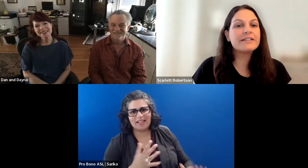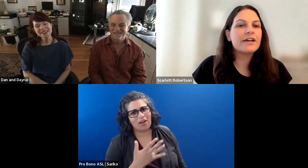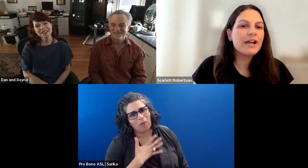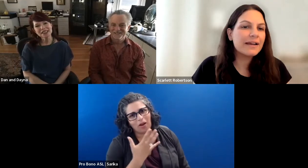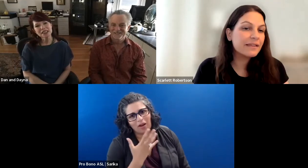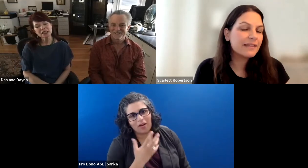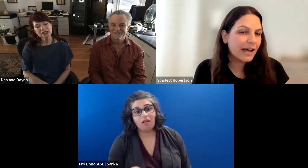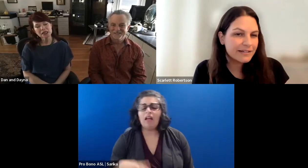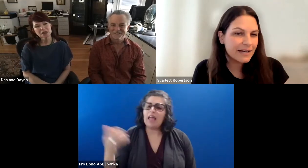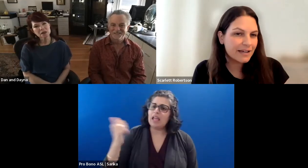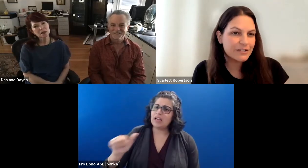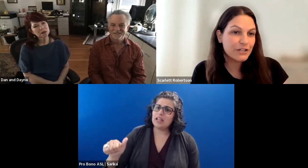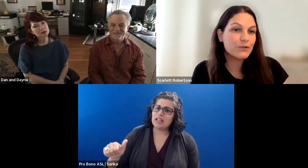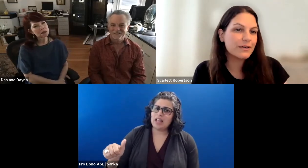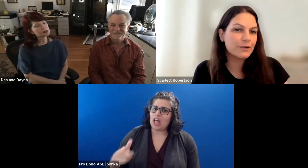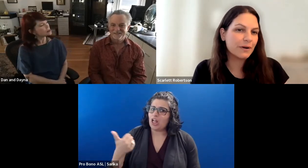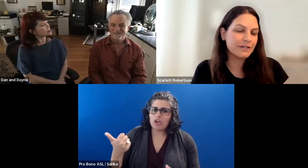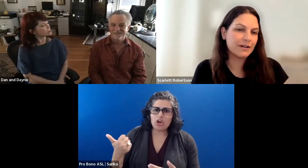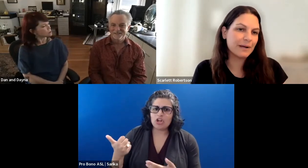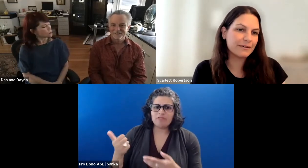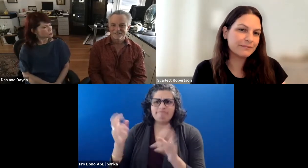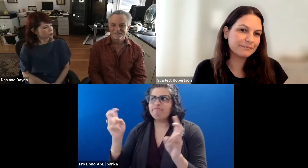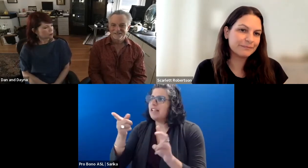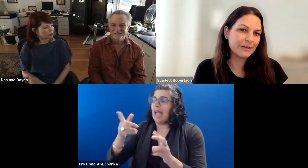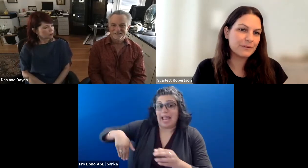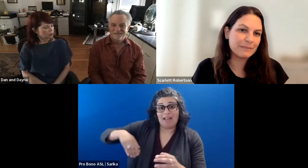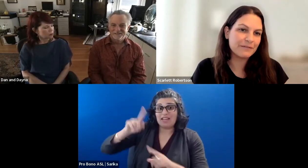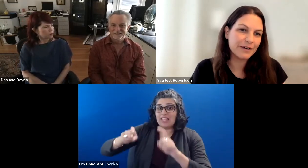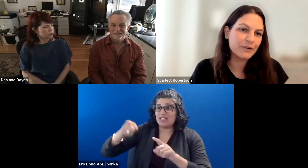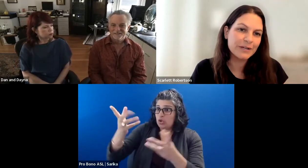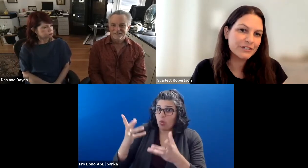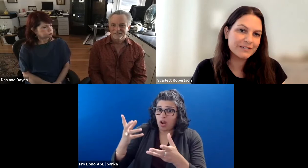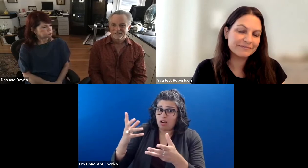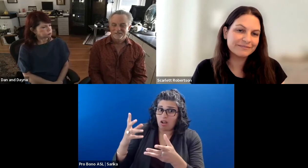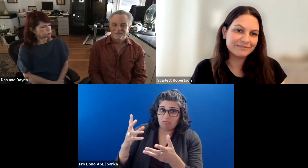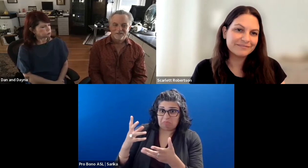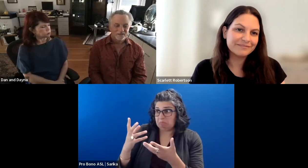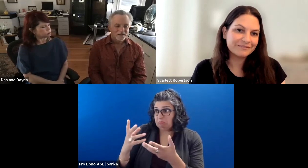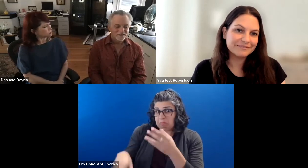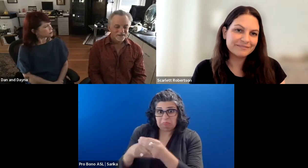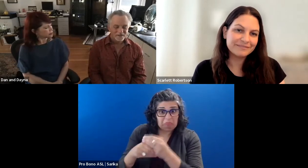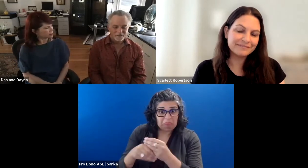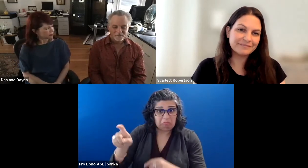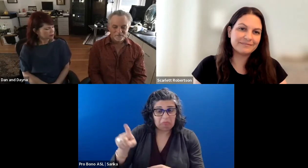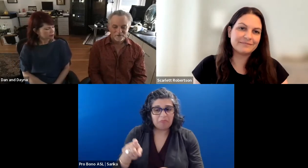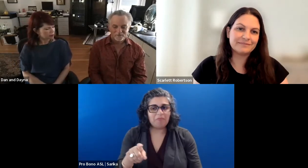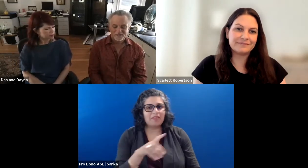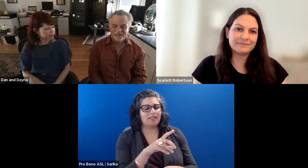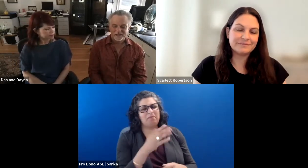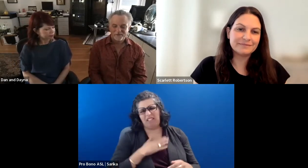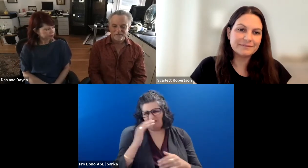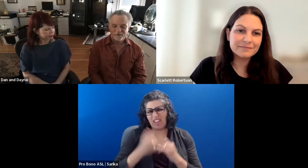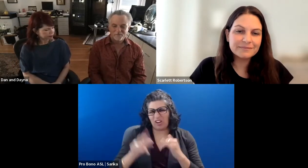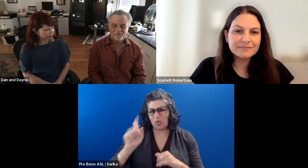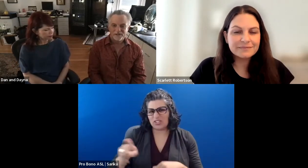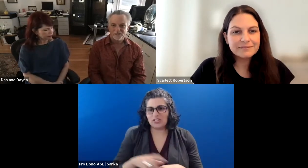Well, is there anything that I didn't ask you that you want to talk about? That would be my final question. I think I've always said